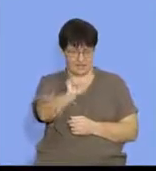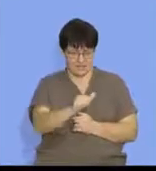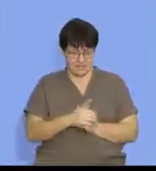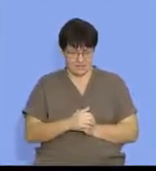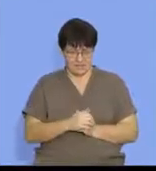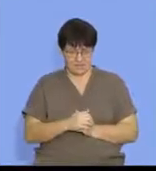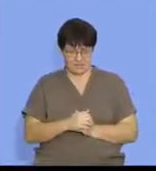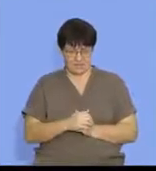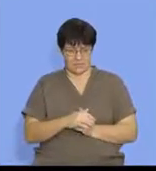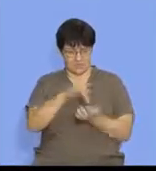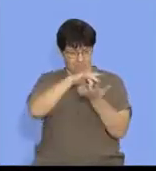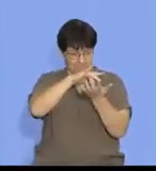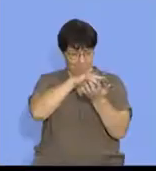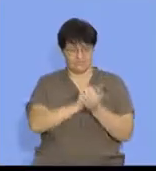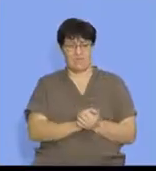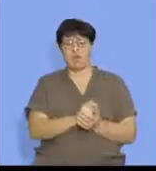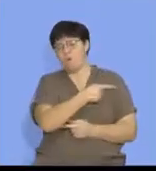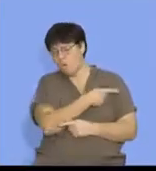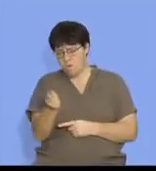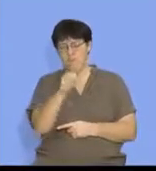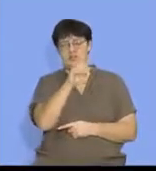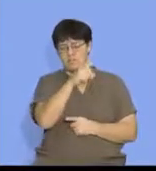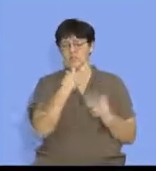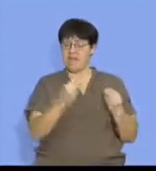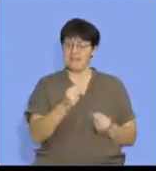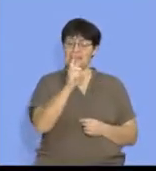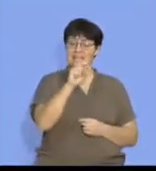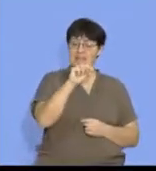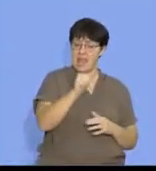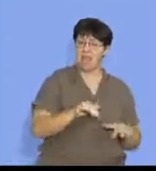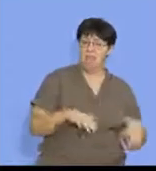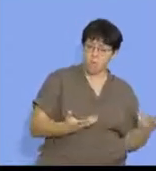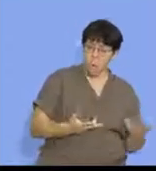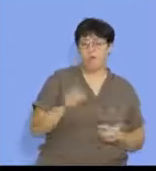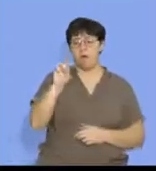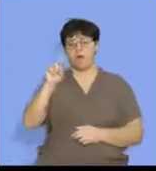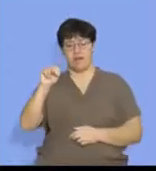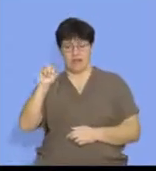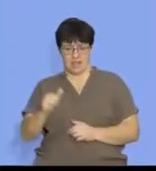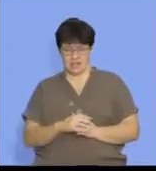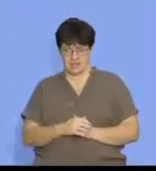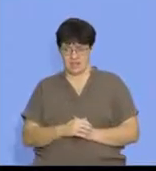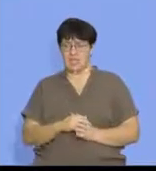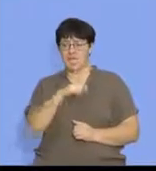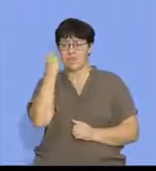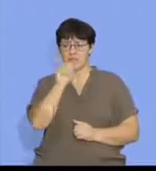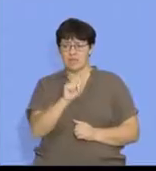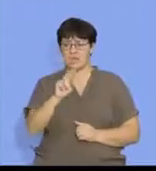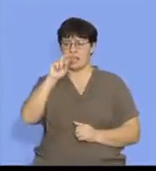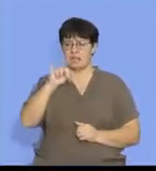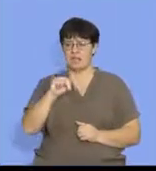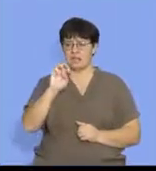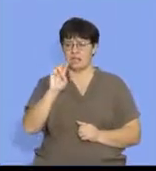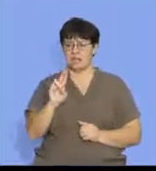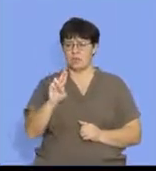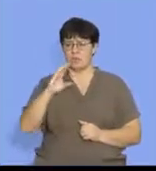DNA over here. All viruses have either DNA or RNA. It's called nucleic acid,